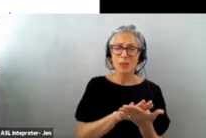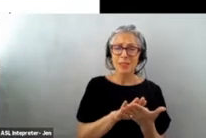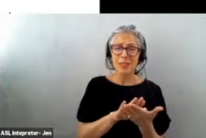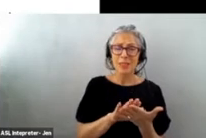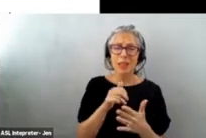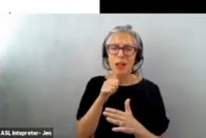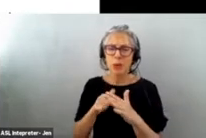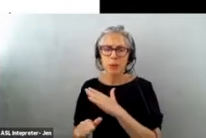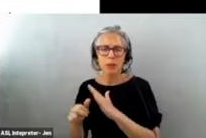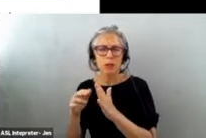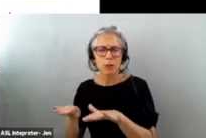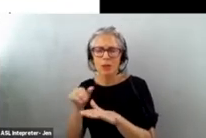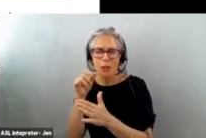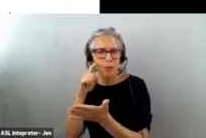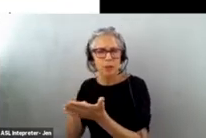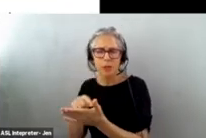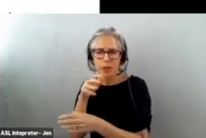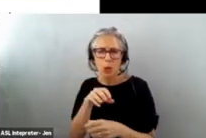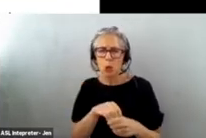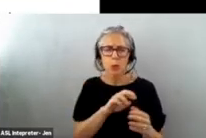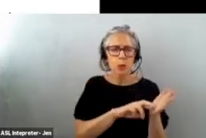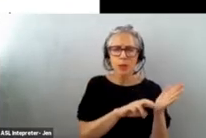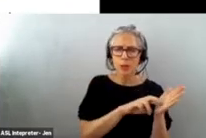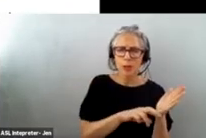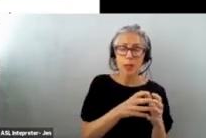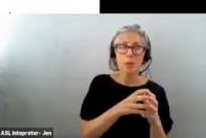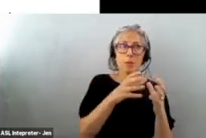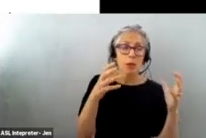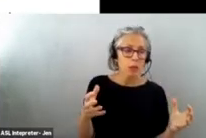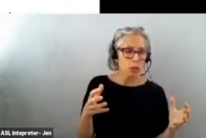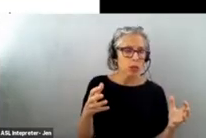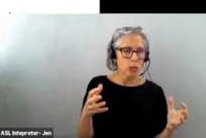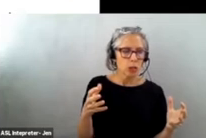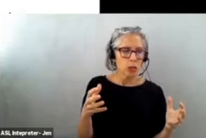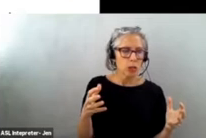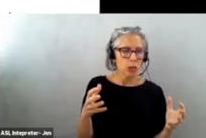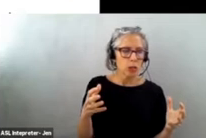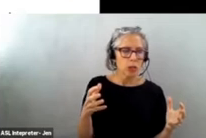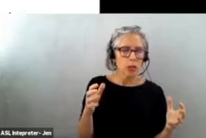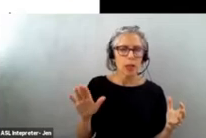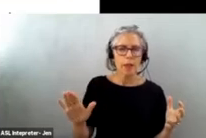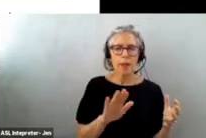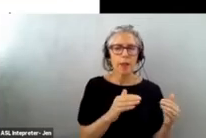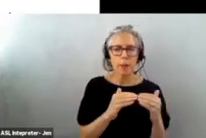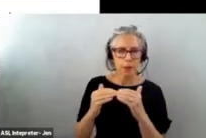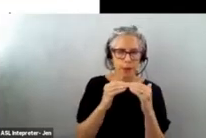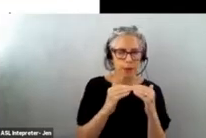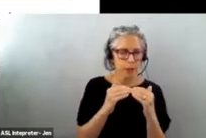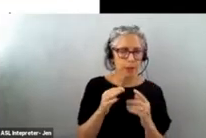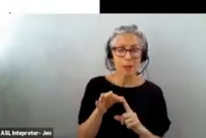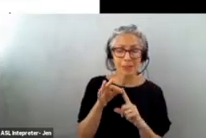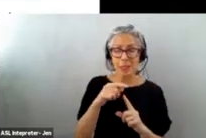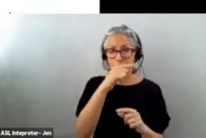children are still not identified or included in research as much as their peers. Specifically,